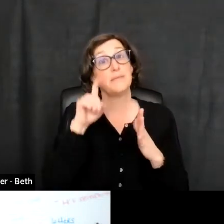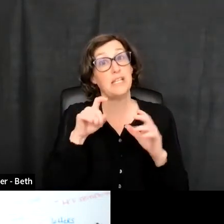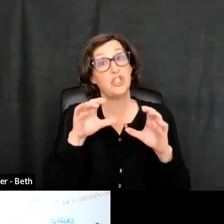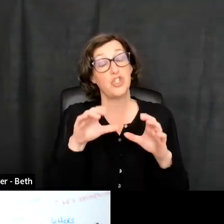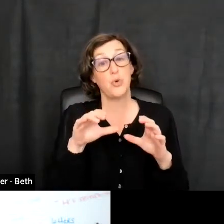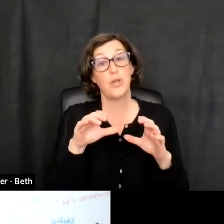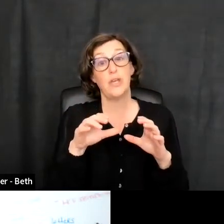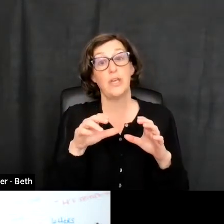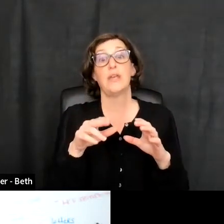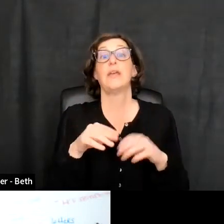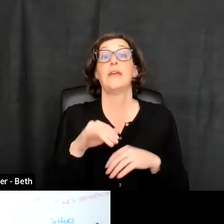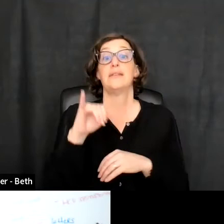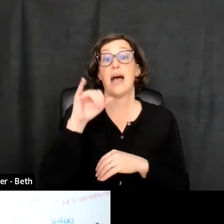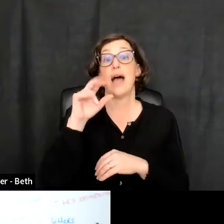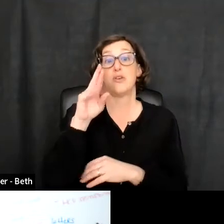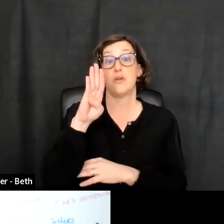the IRB against accounting,